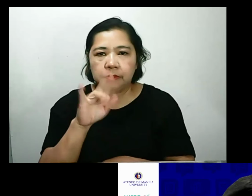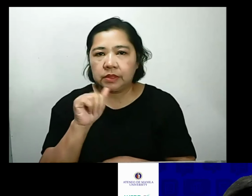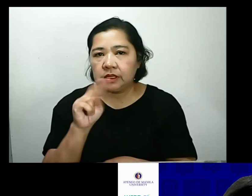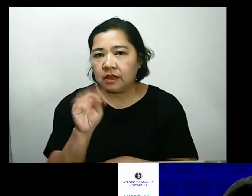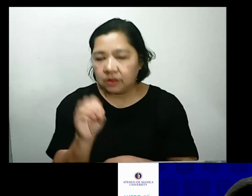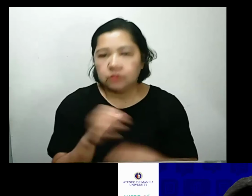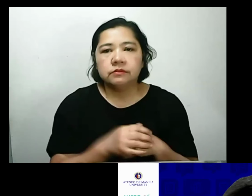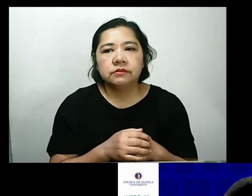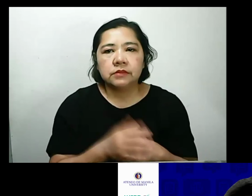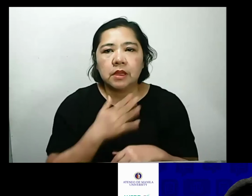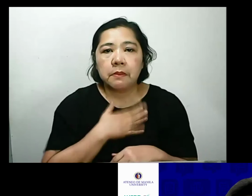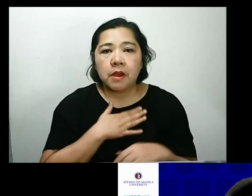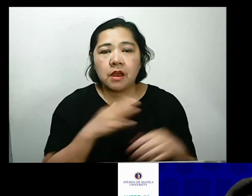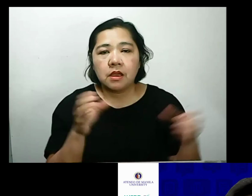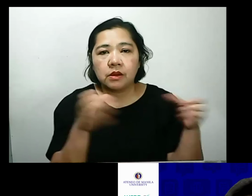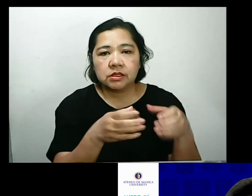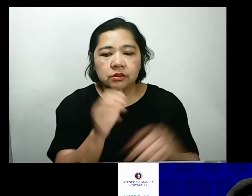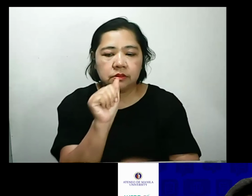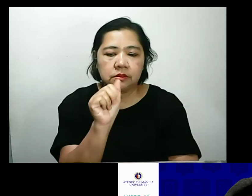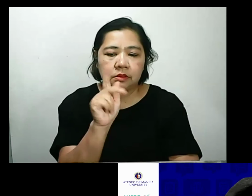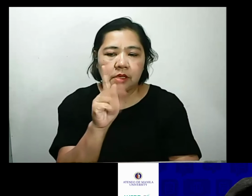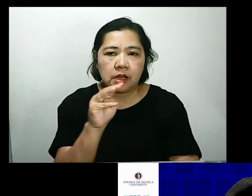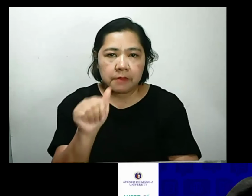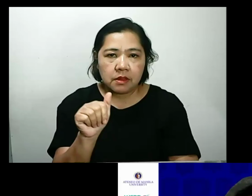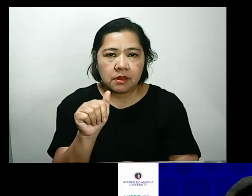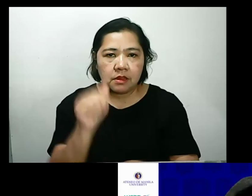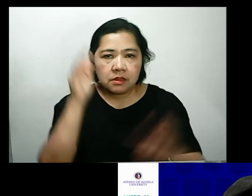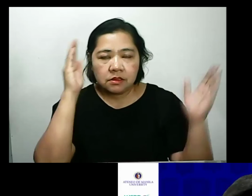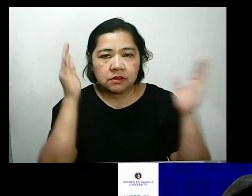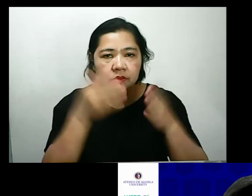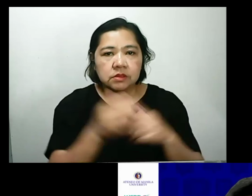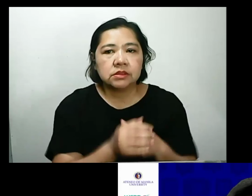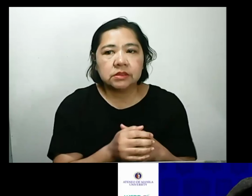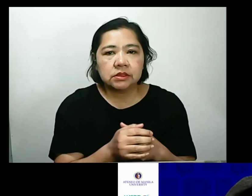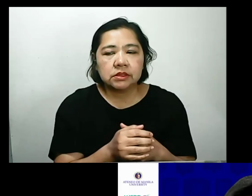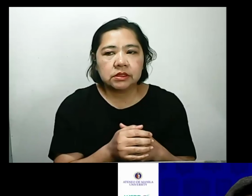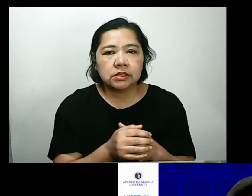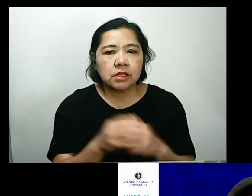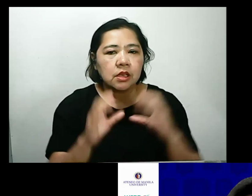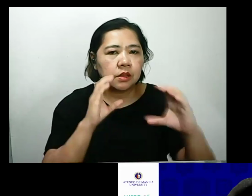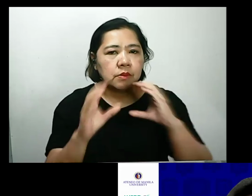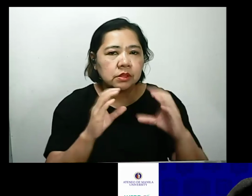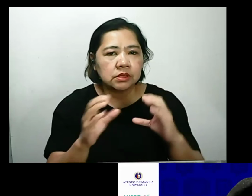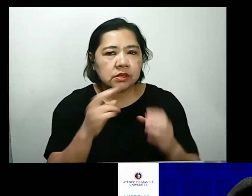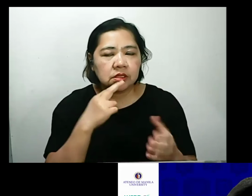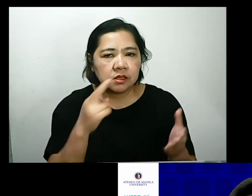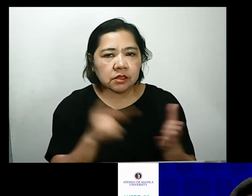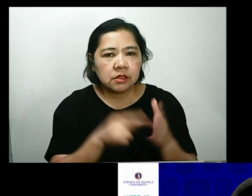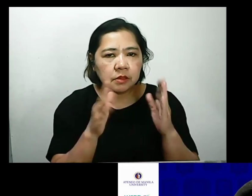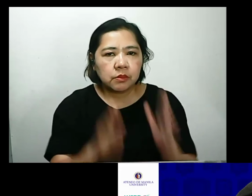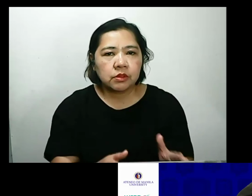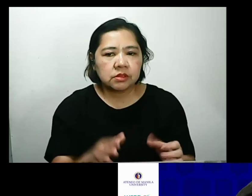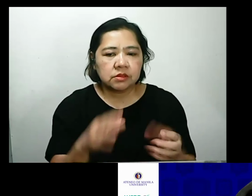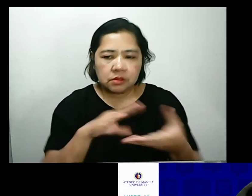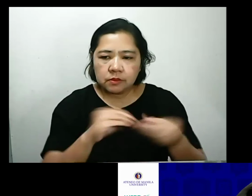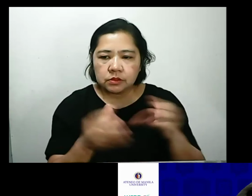my organization, ACMA, we're focusing on trained community reporters for stories of local climate actions from